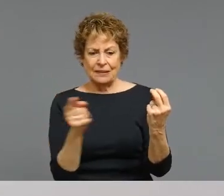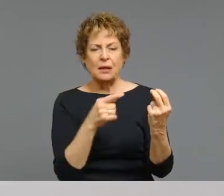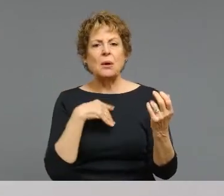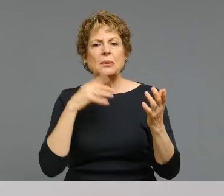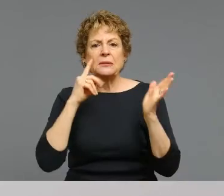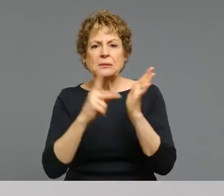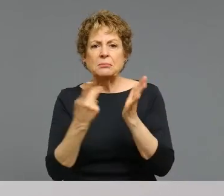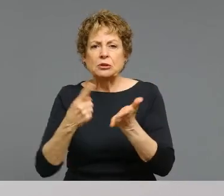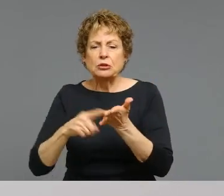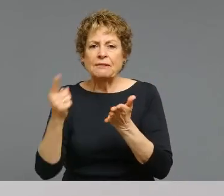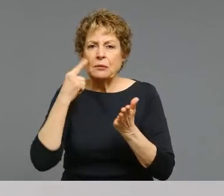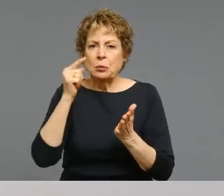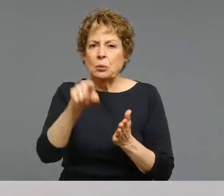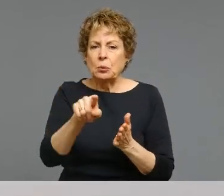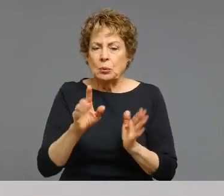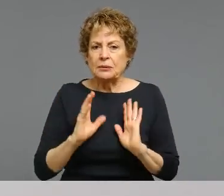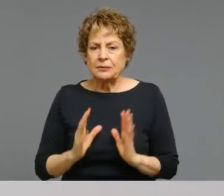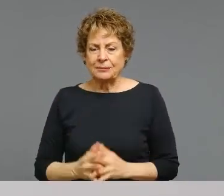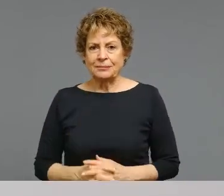between Sounds 12 good. and 15.